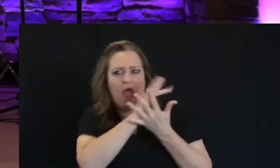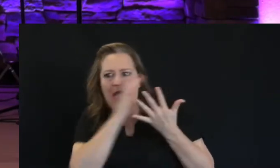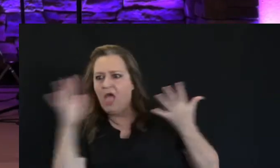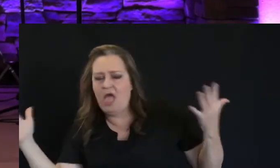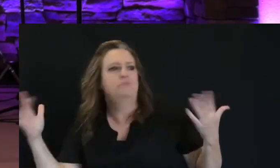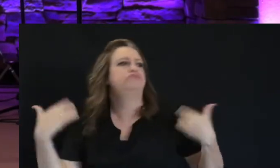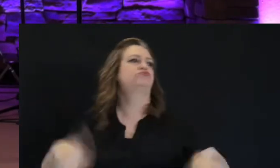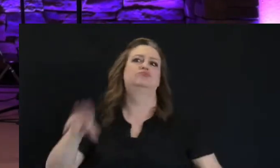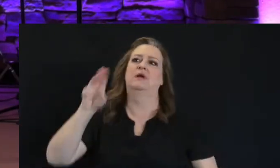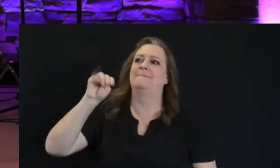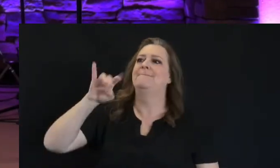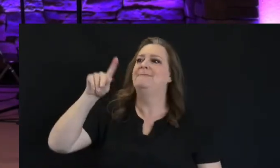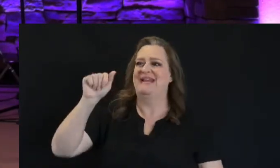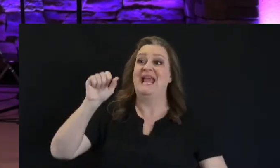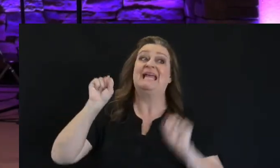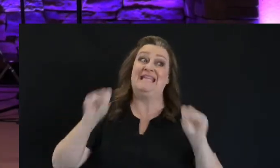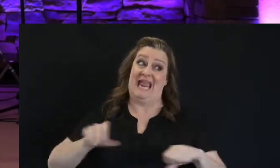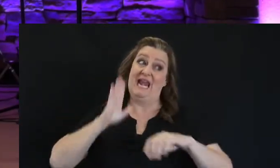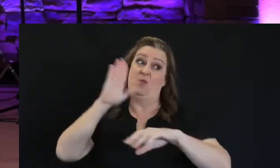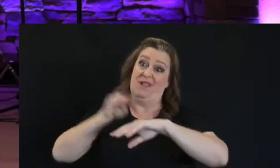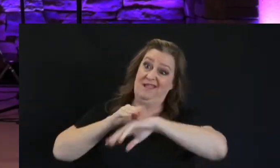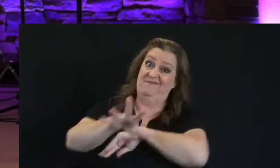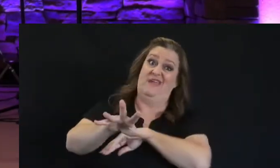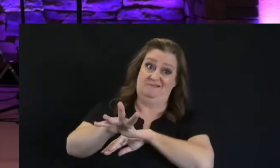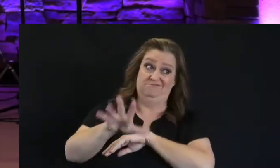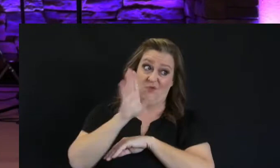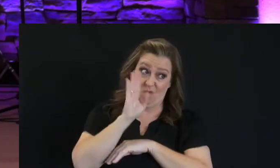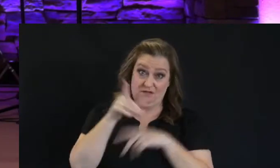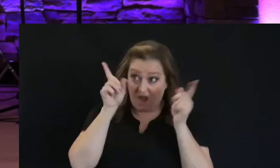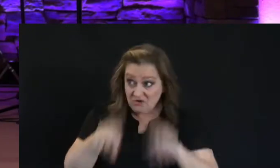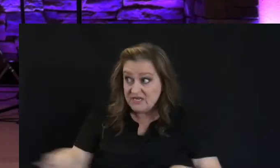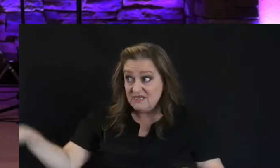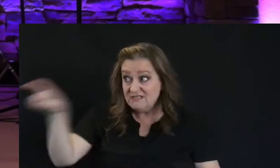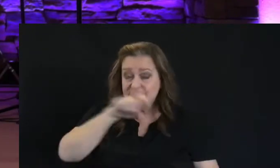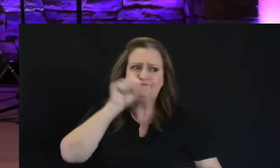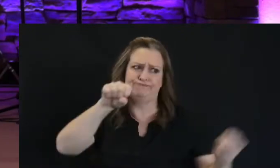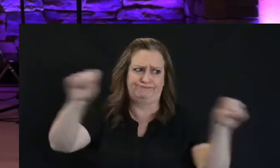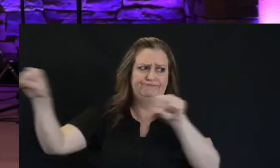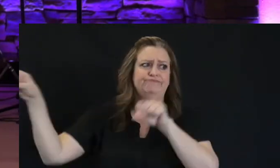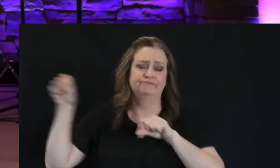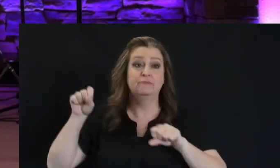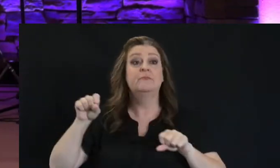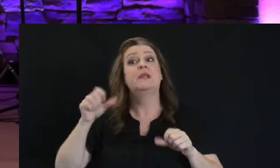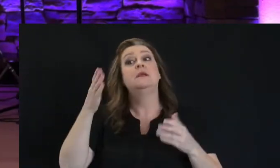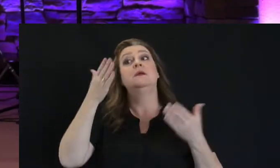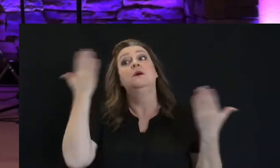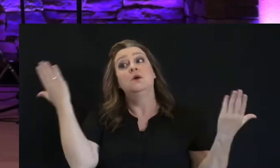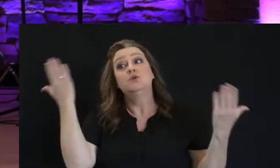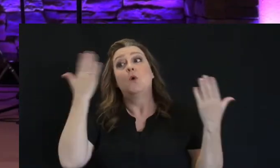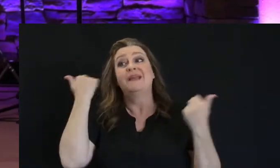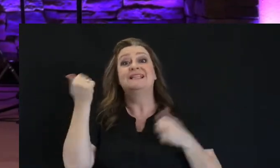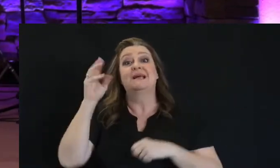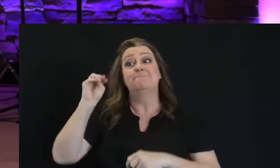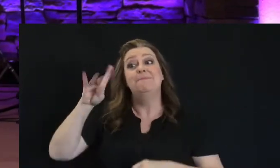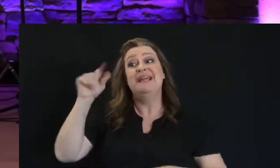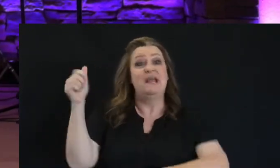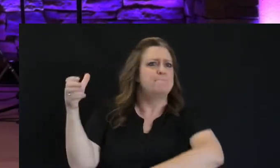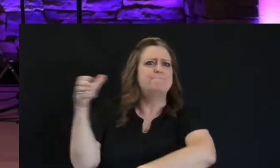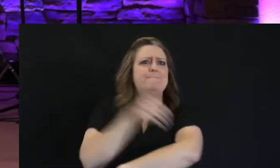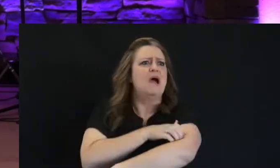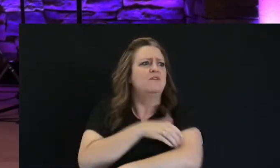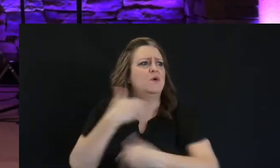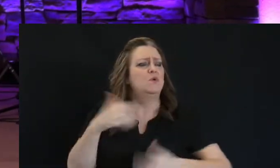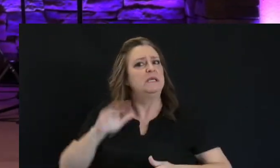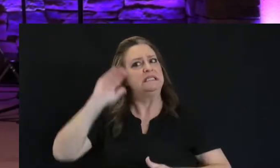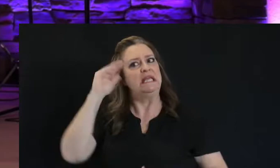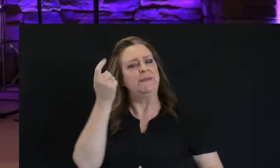name it, and the media can and will affect it. Do you agree? Yes. As a result of having so much power, there seems to be a